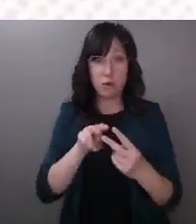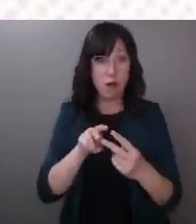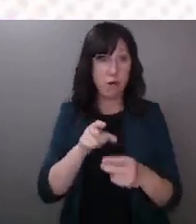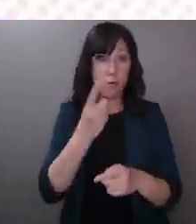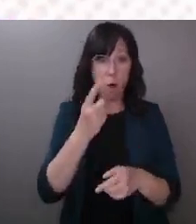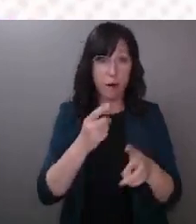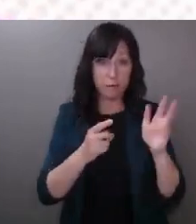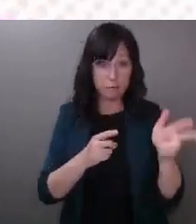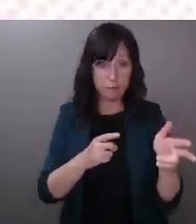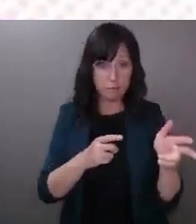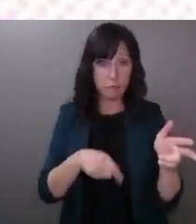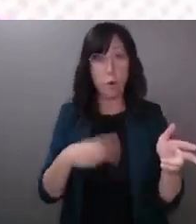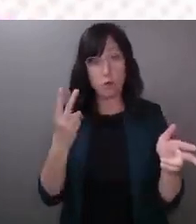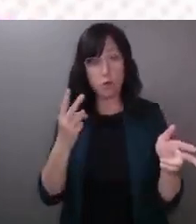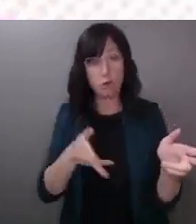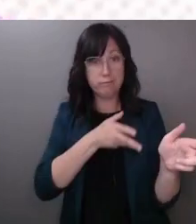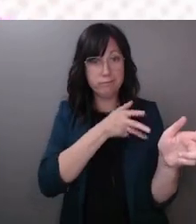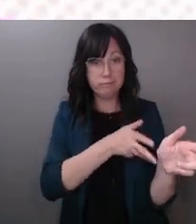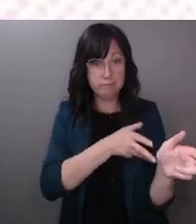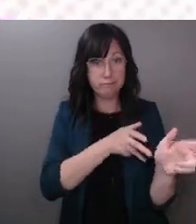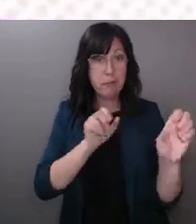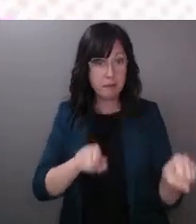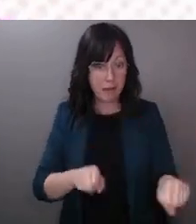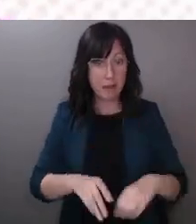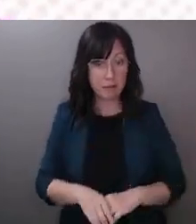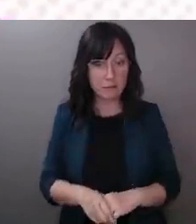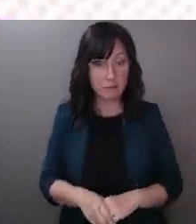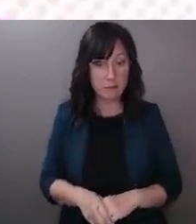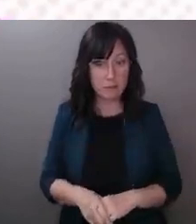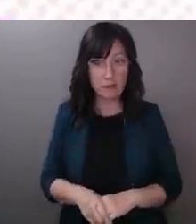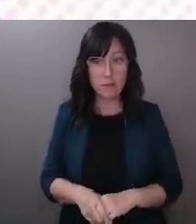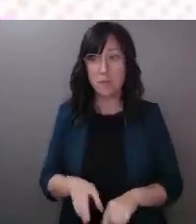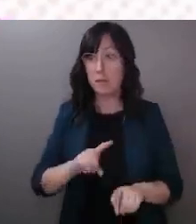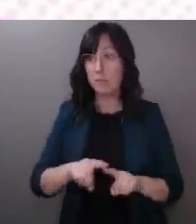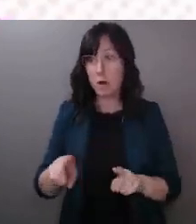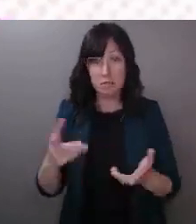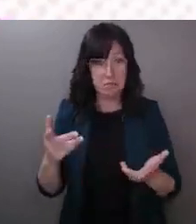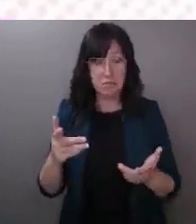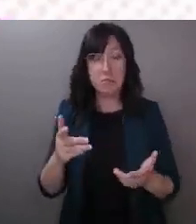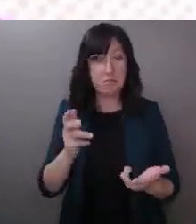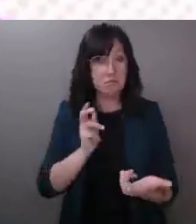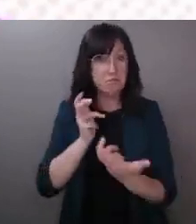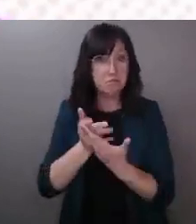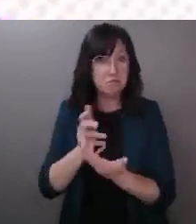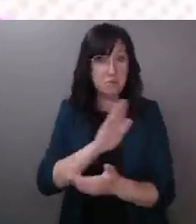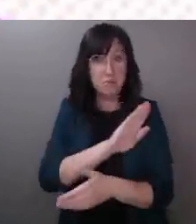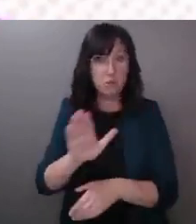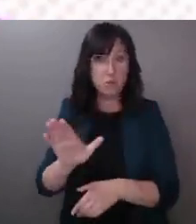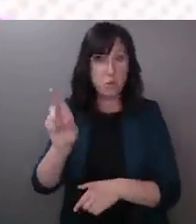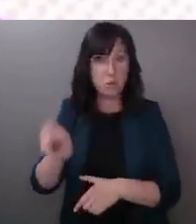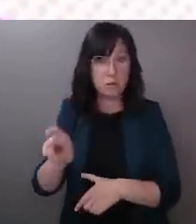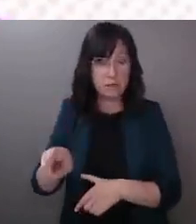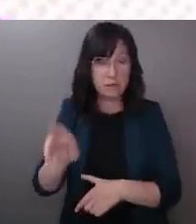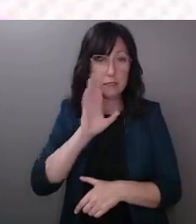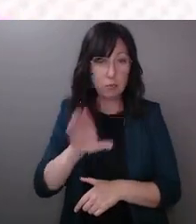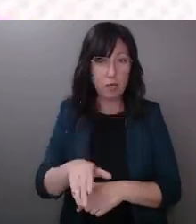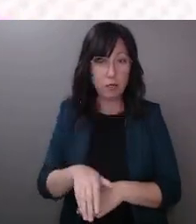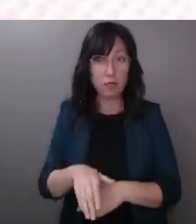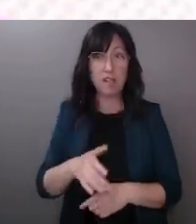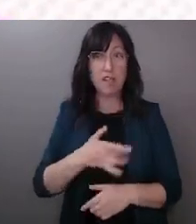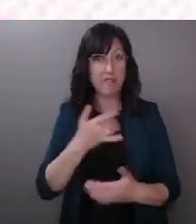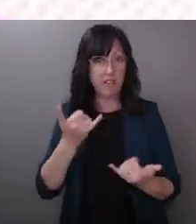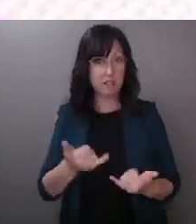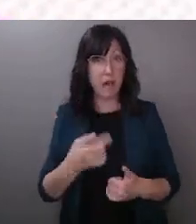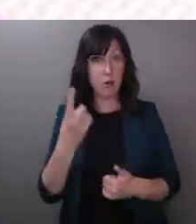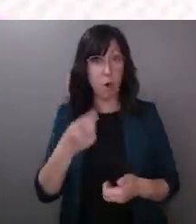trains. We have to meet the needs of our passengers. And we think that with single car trains, we'll be